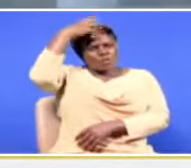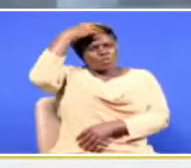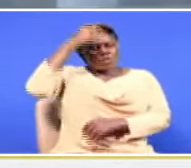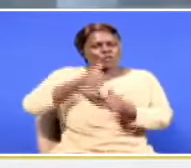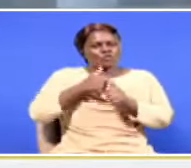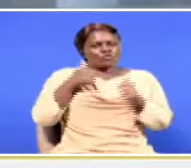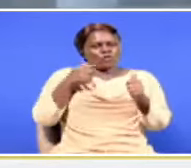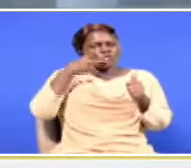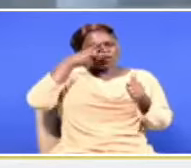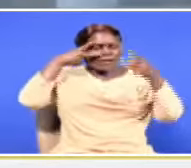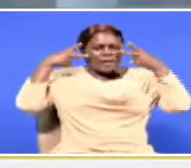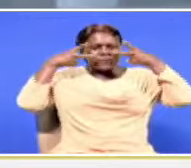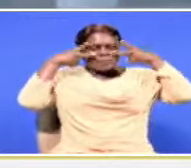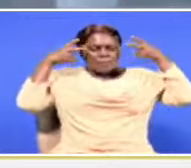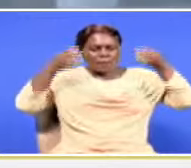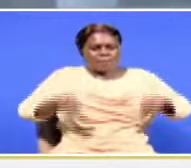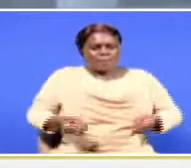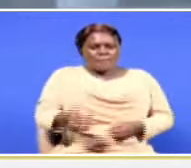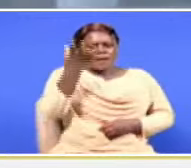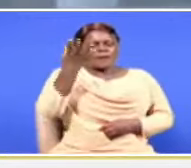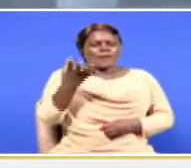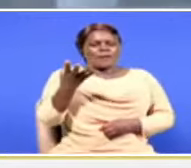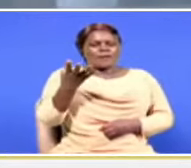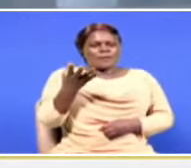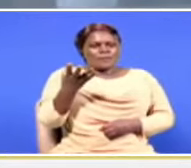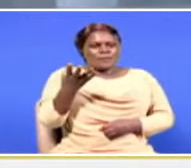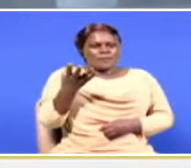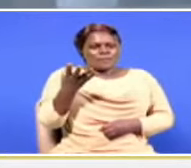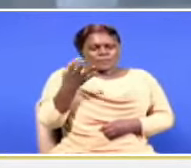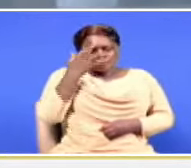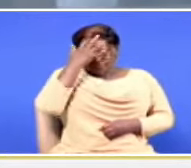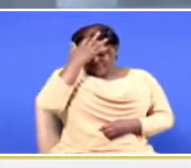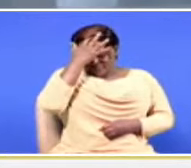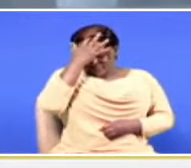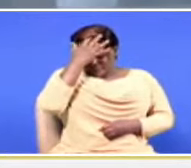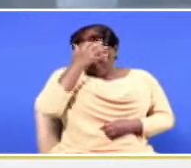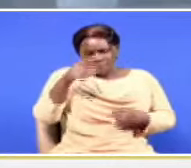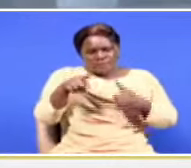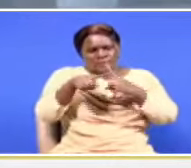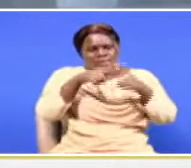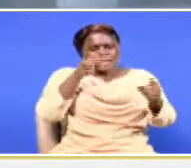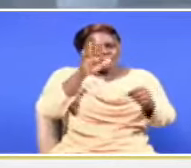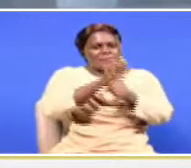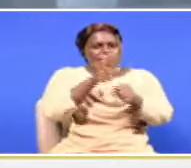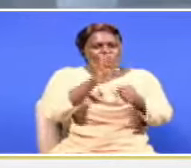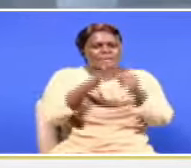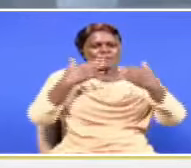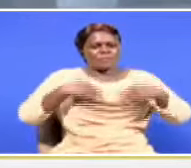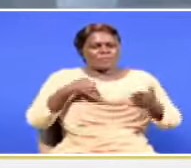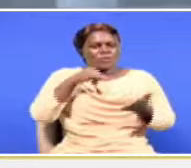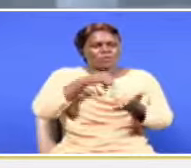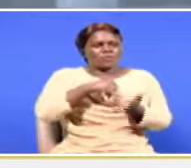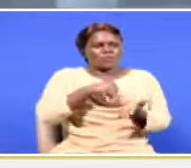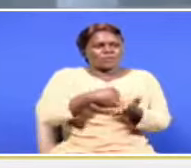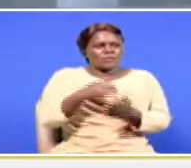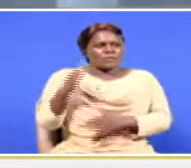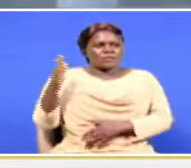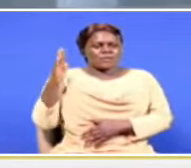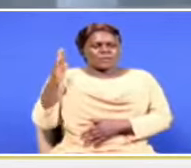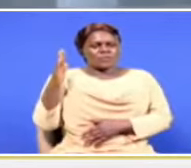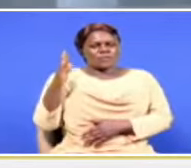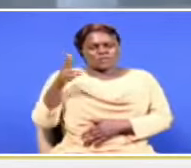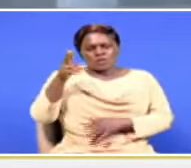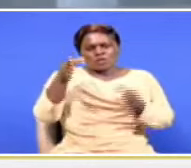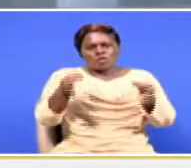avert terror attacks. This follows frequent attacks from terror group Al-Shabaab that have claimed dozens of lives, including that of security